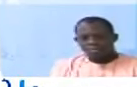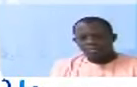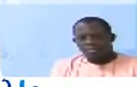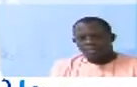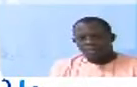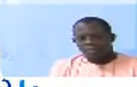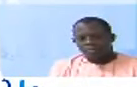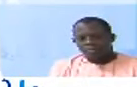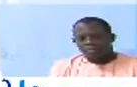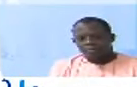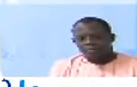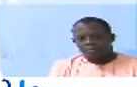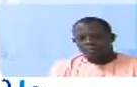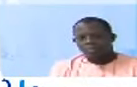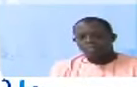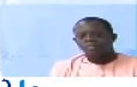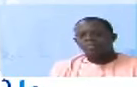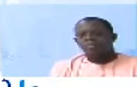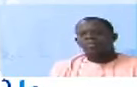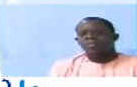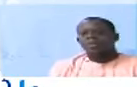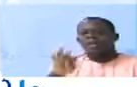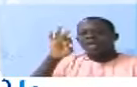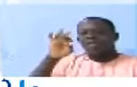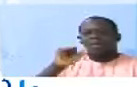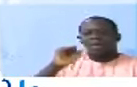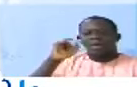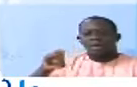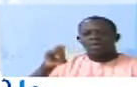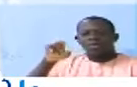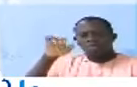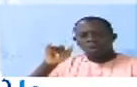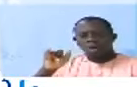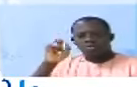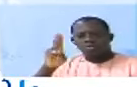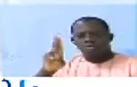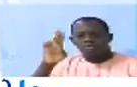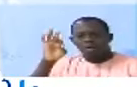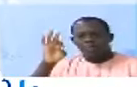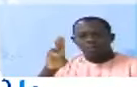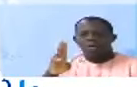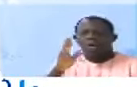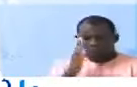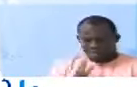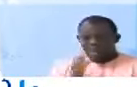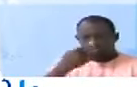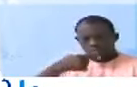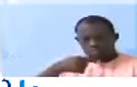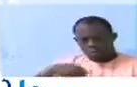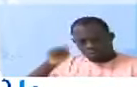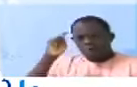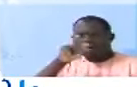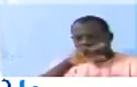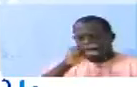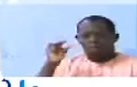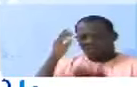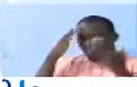There was an elderly man, we called him Fa Nyafu. Ma to Kendolo. I don't know his real